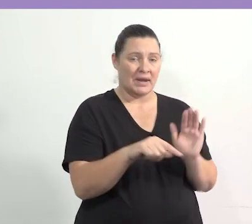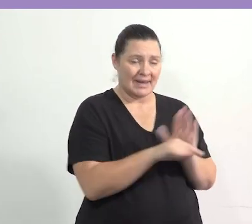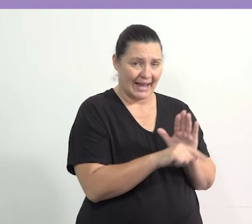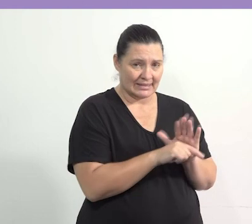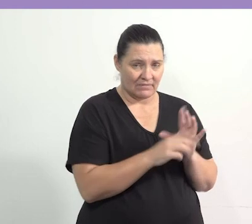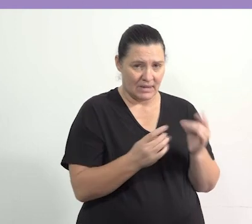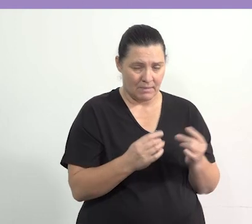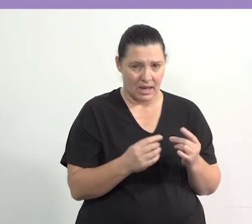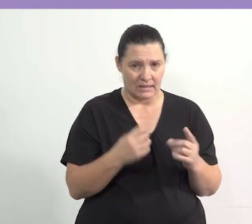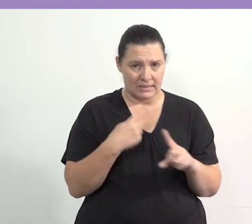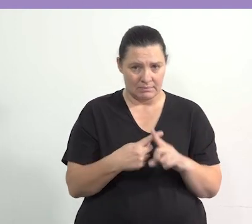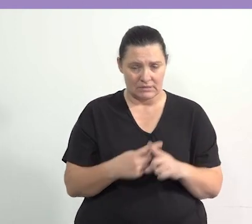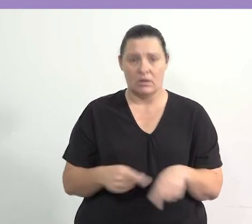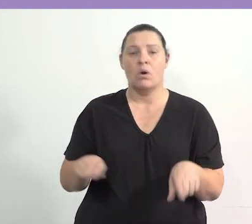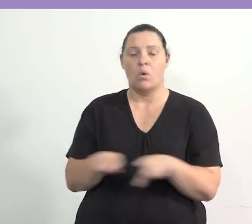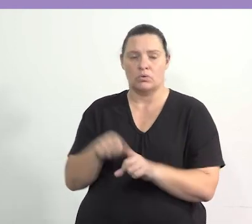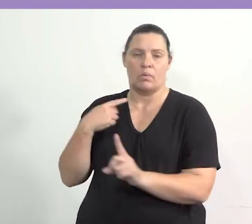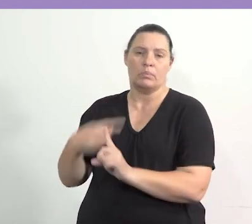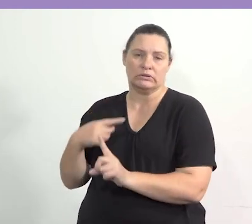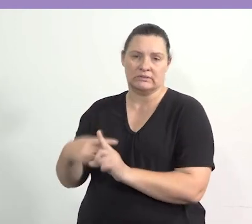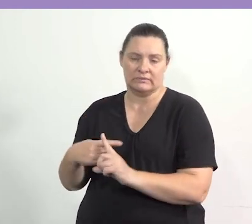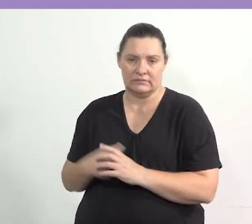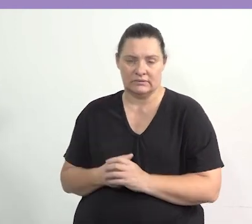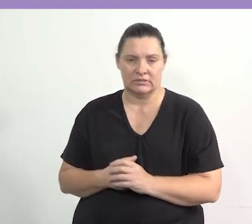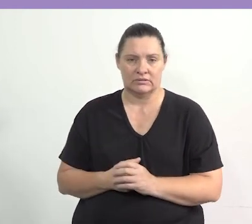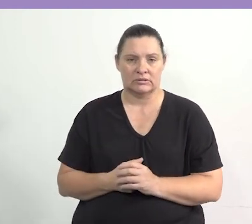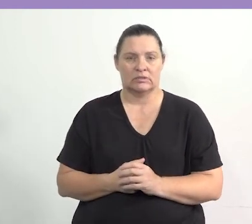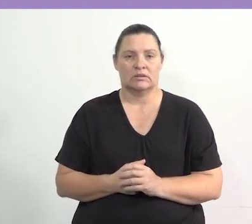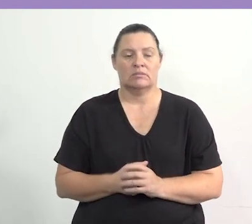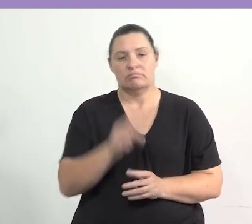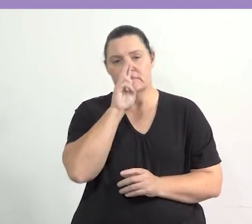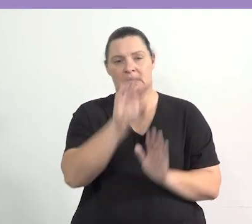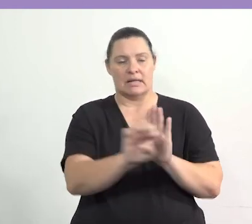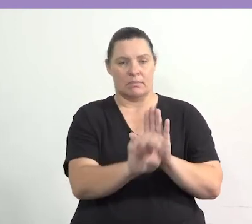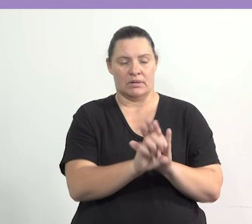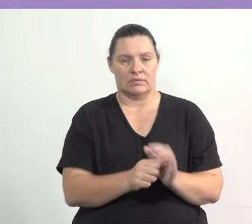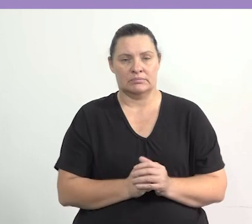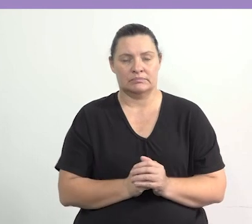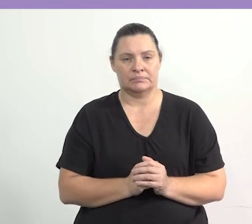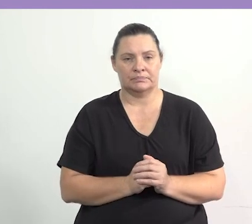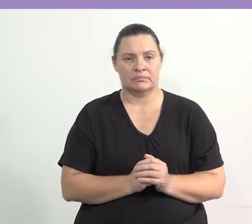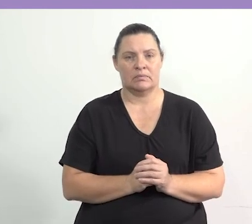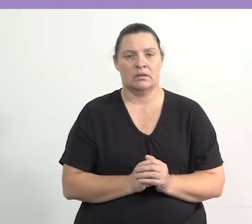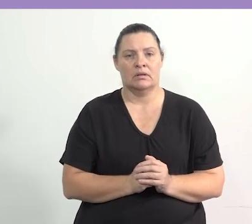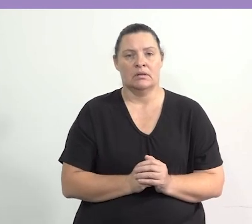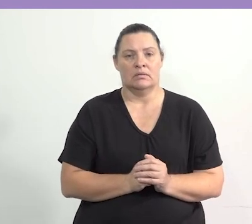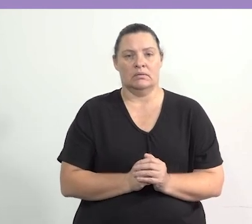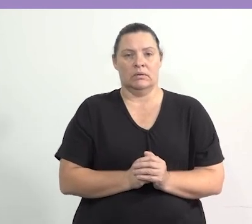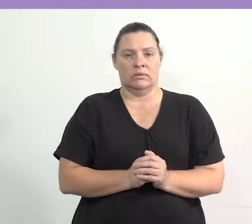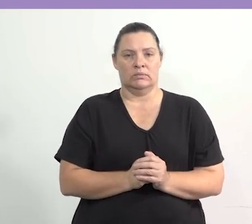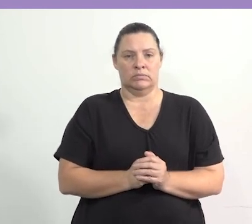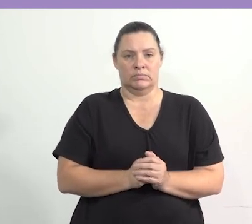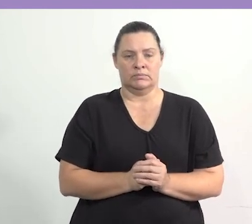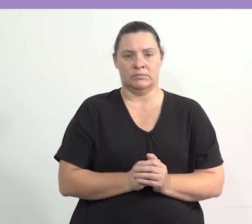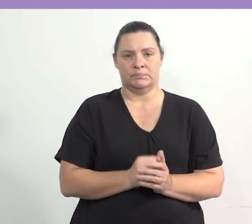of two negative numbers is also a positive number. Let's look at some examples. So when we multiply